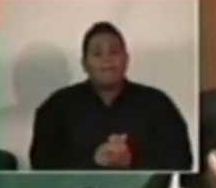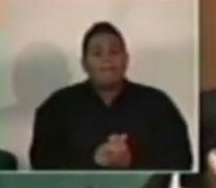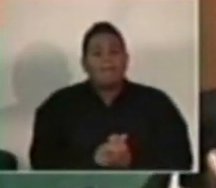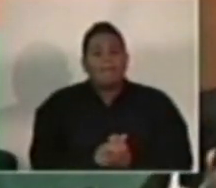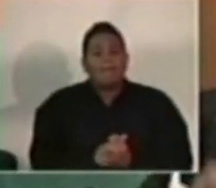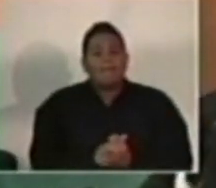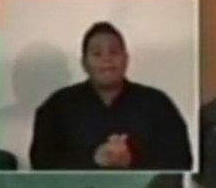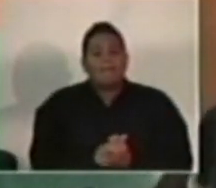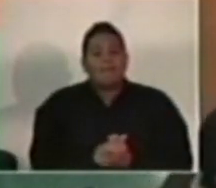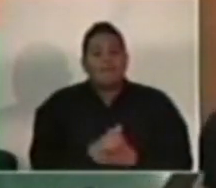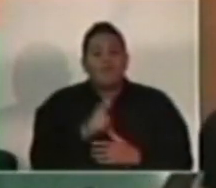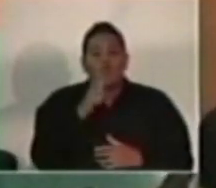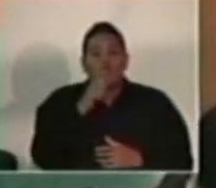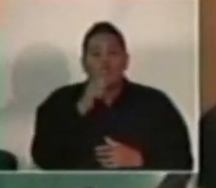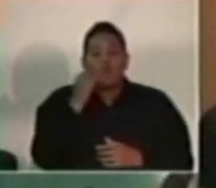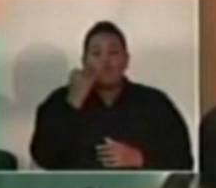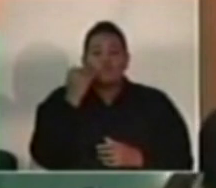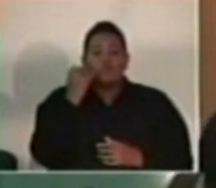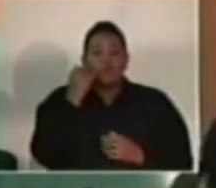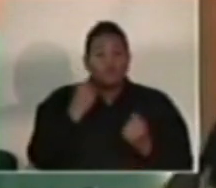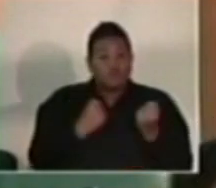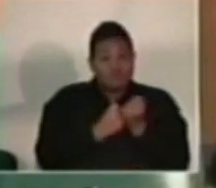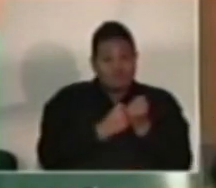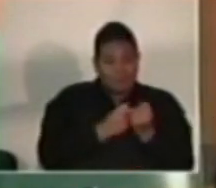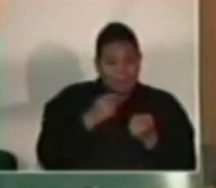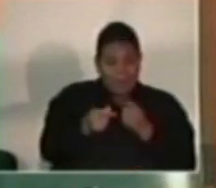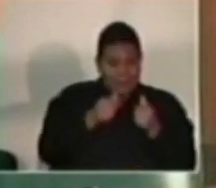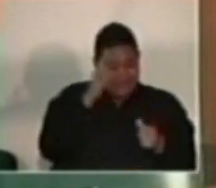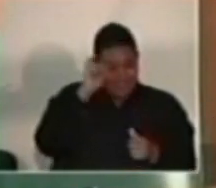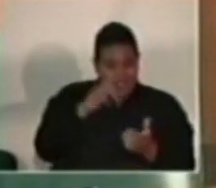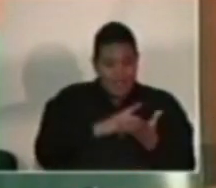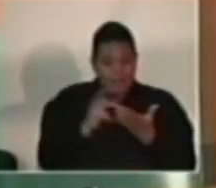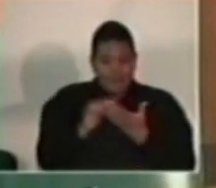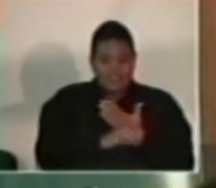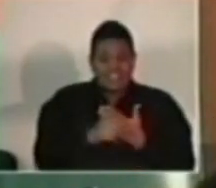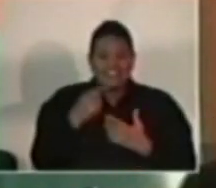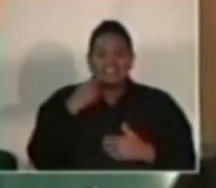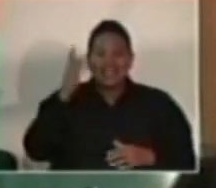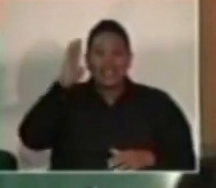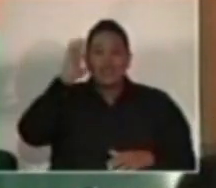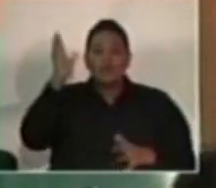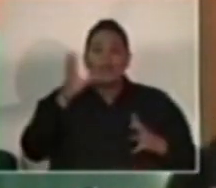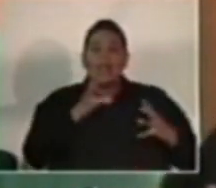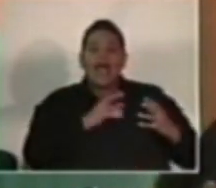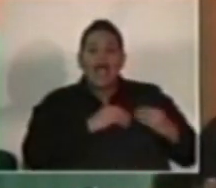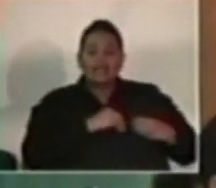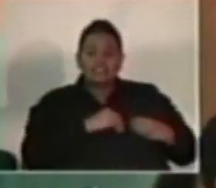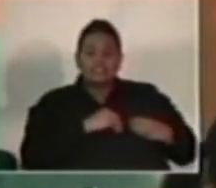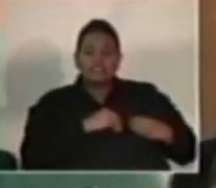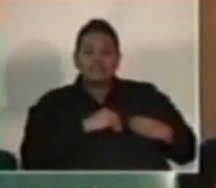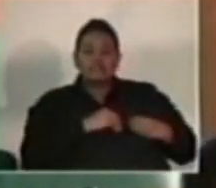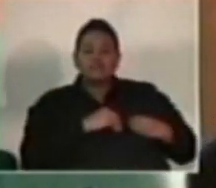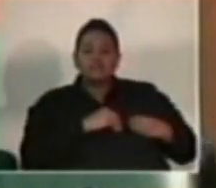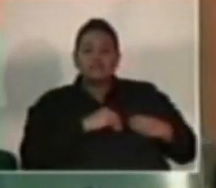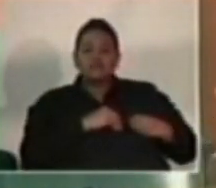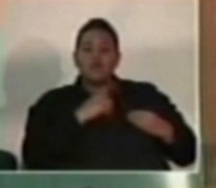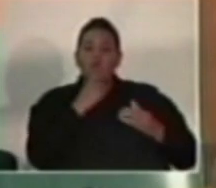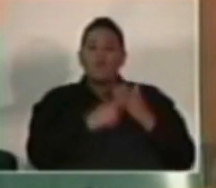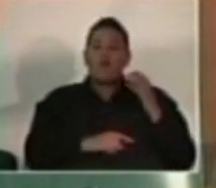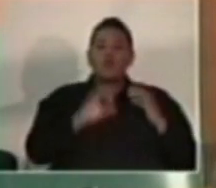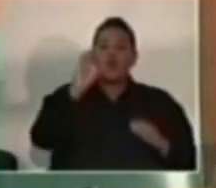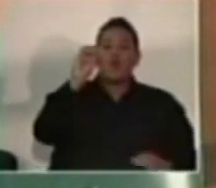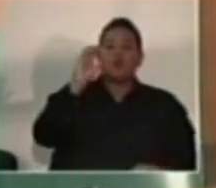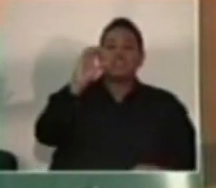was to be called upon to finance the project has said that we will accept what the OCG has